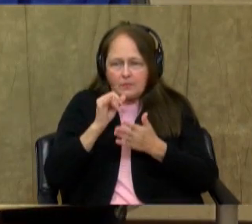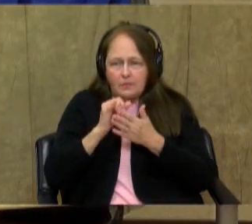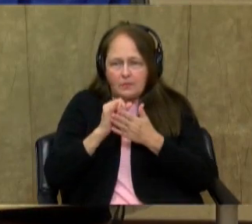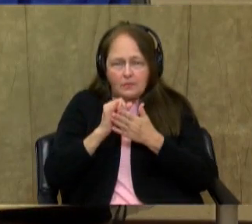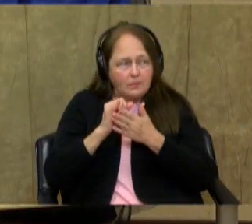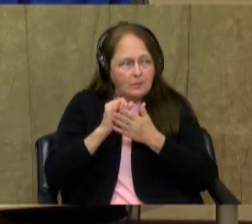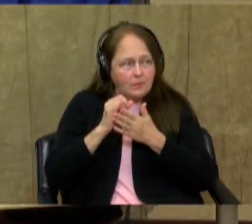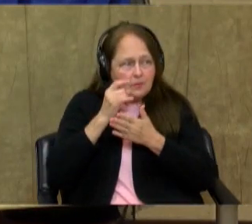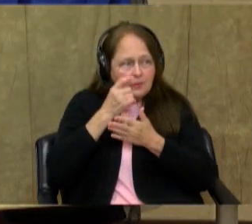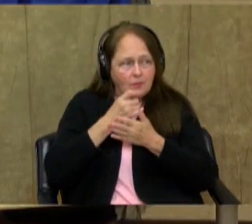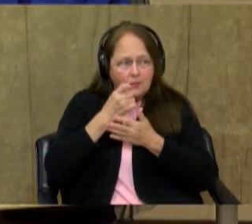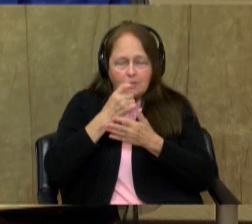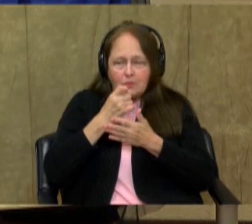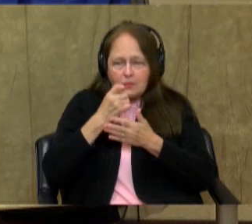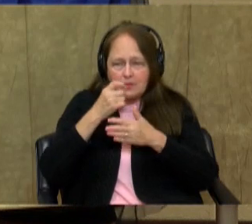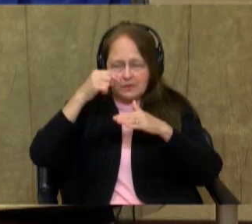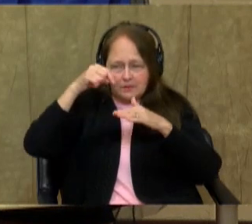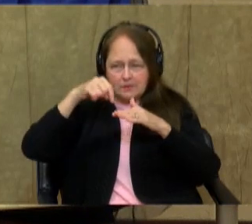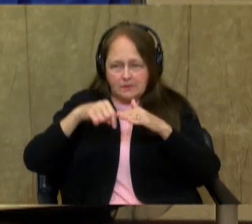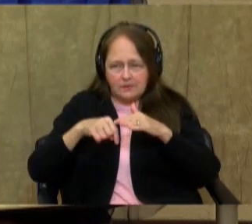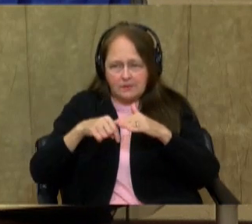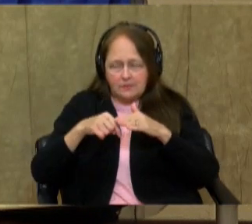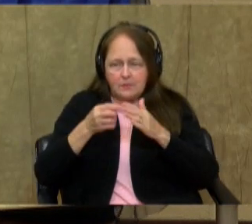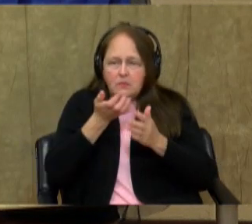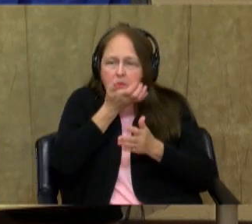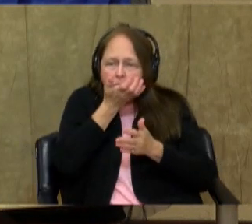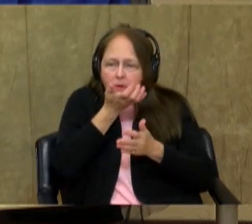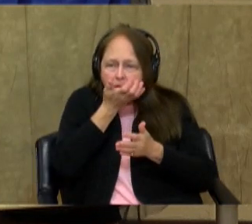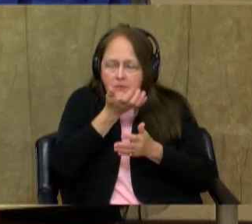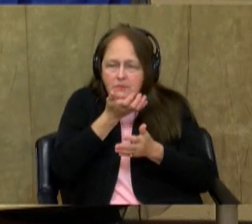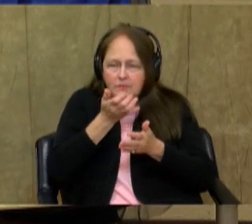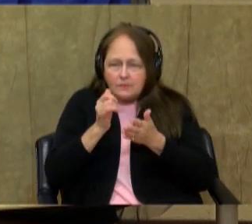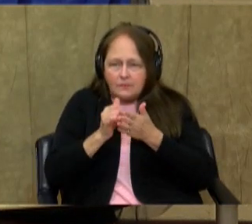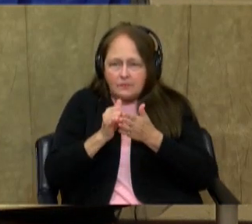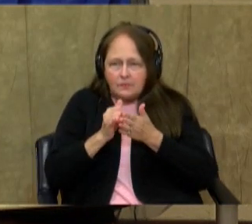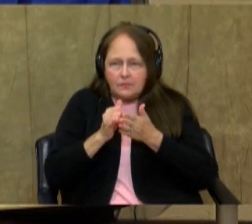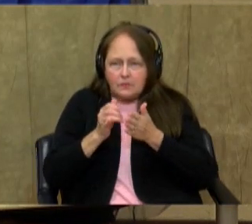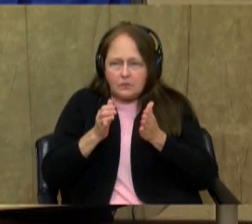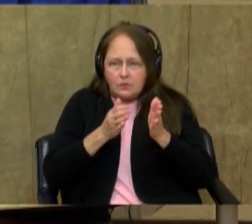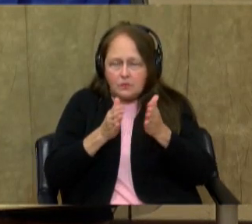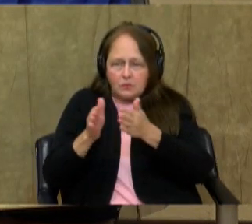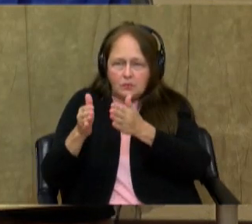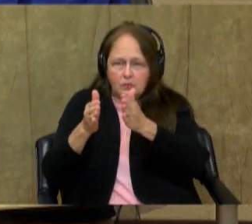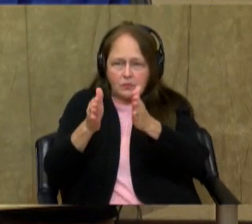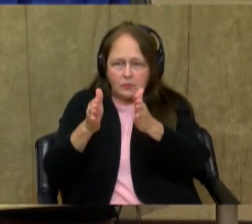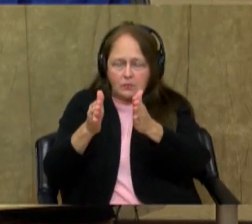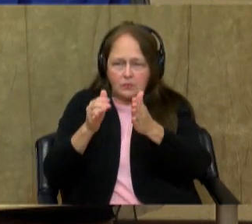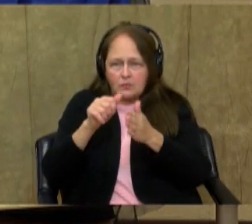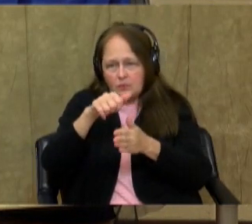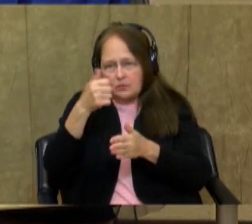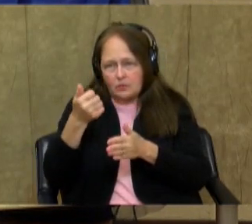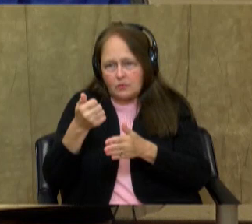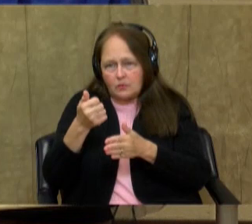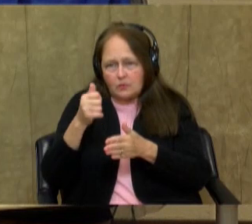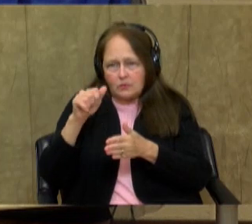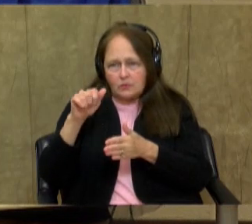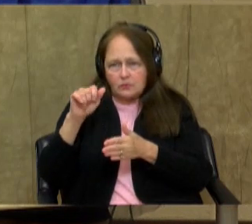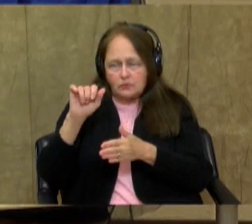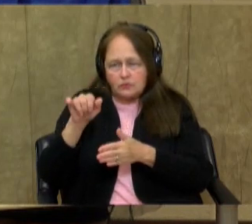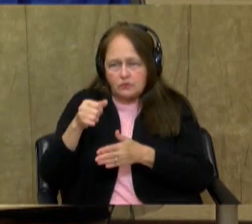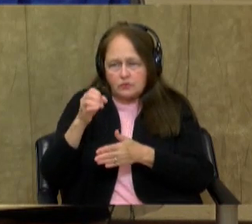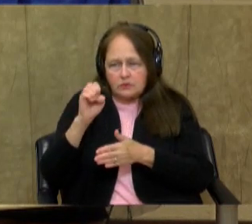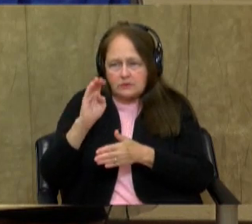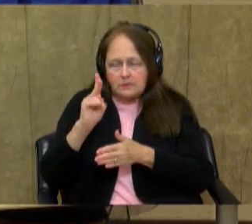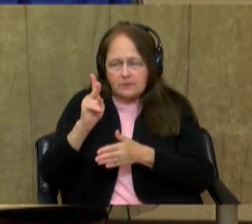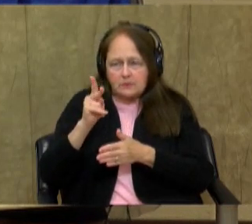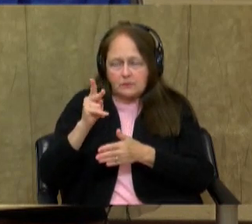red truck over here is deep in the grass, and I don't see a road going that way. There's another Jeep here.